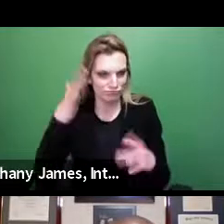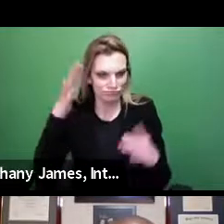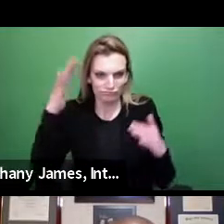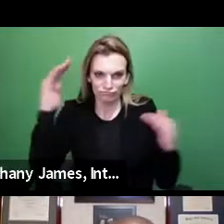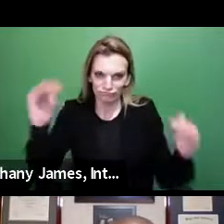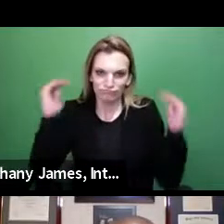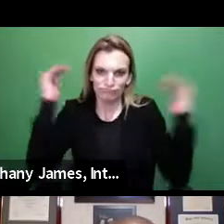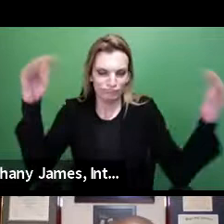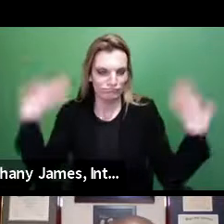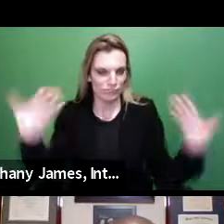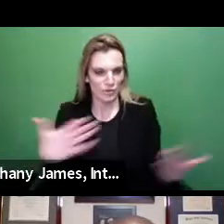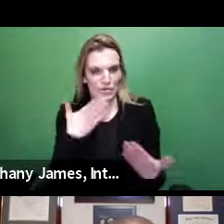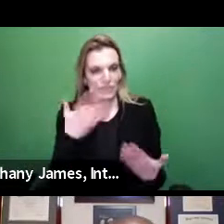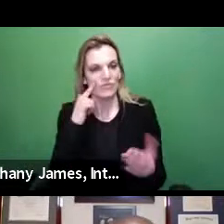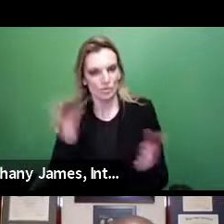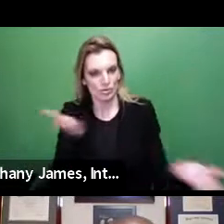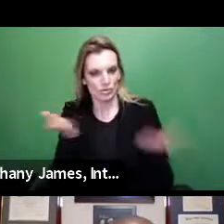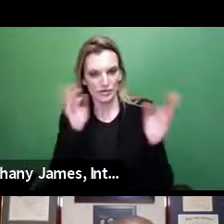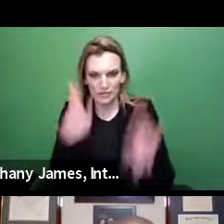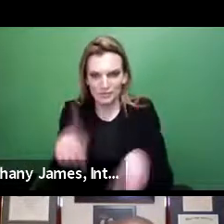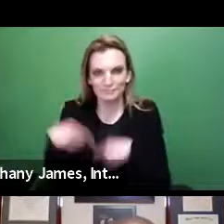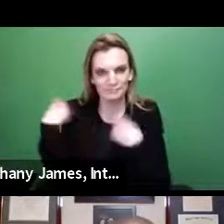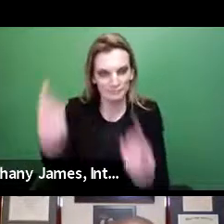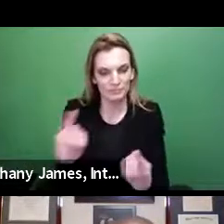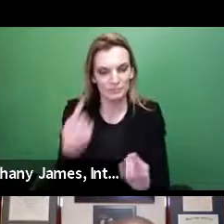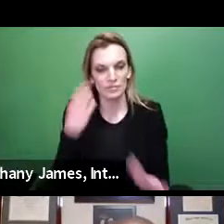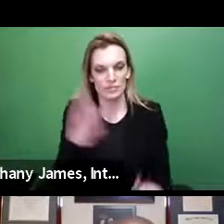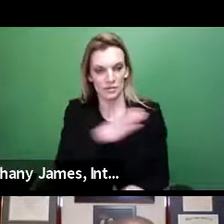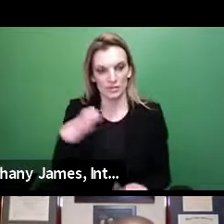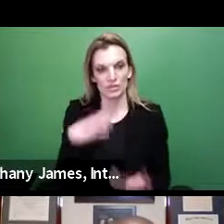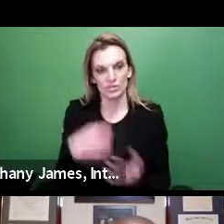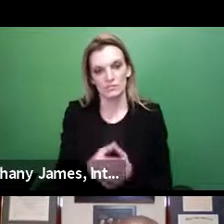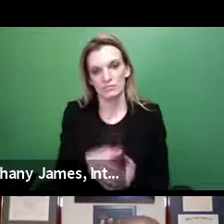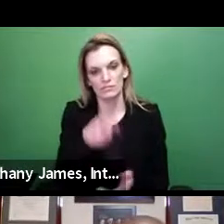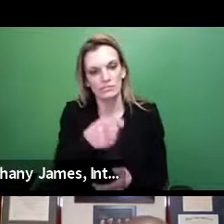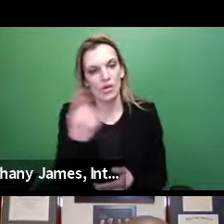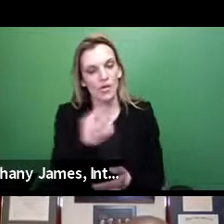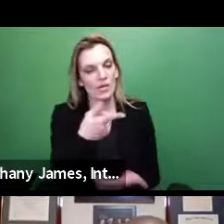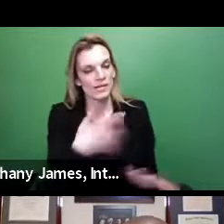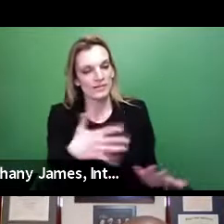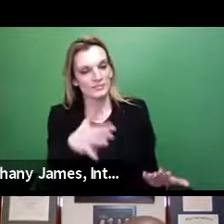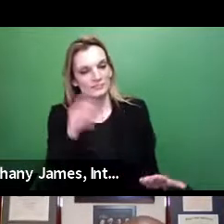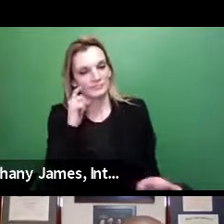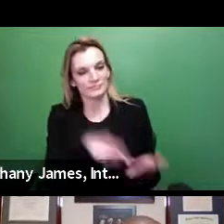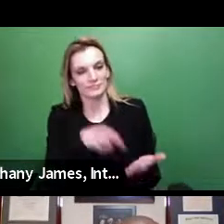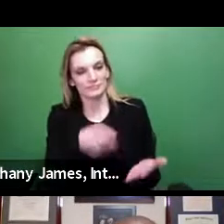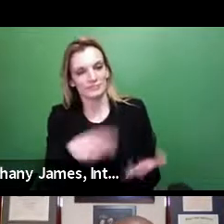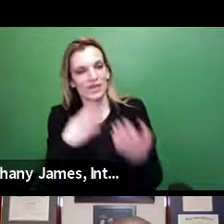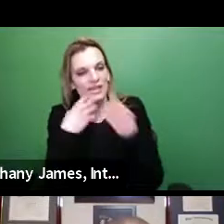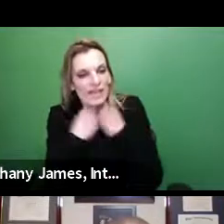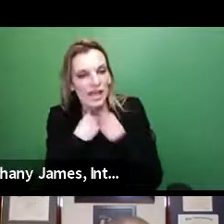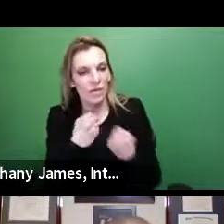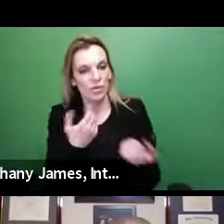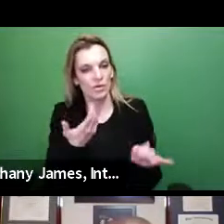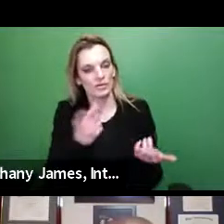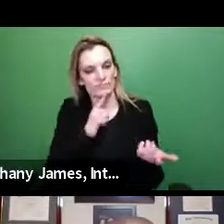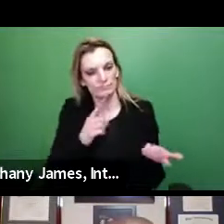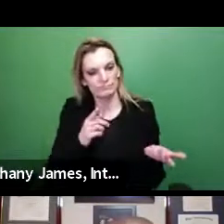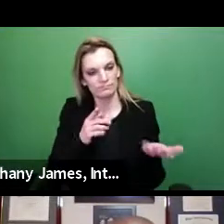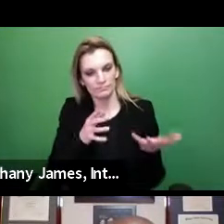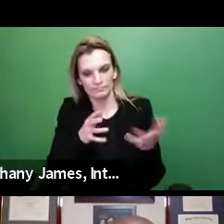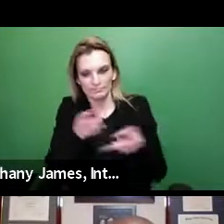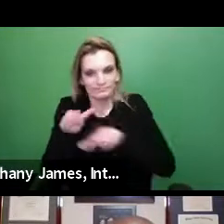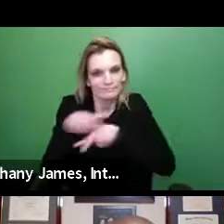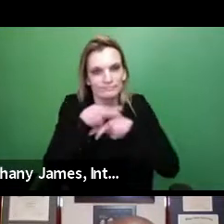and civil service on the commission. She always had a very caring and sensitive deportment in